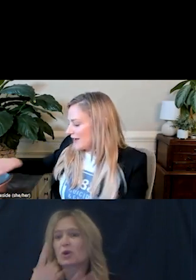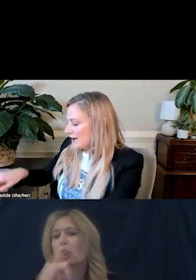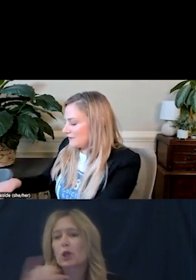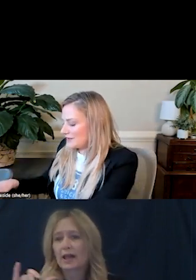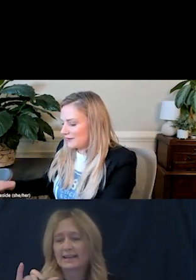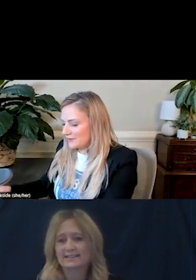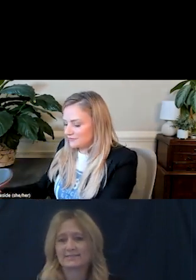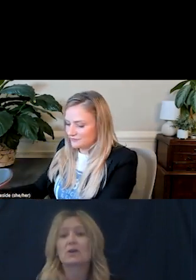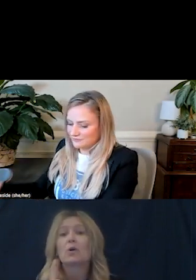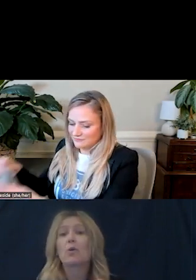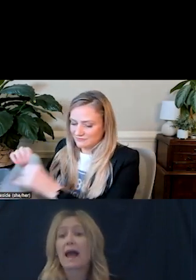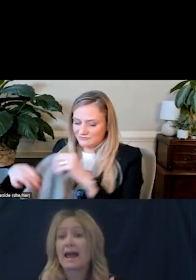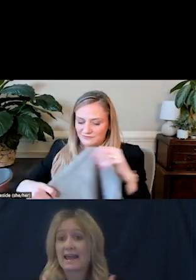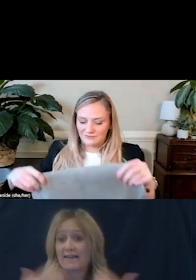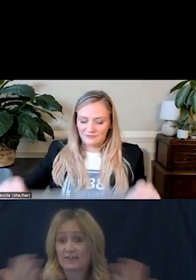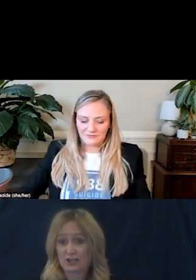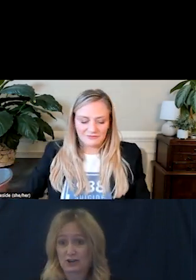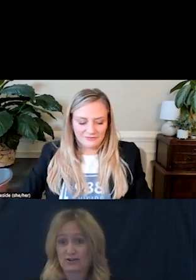I have here